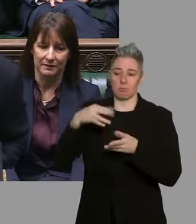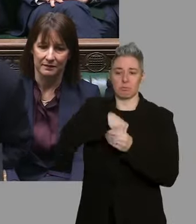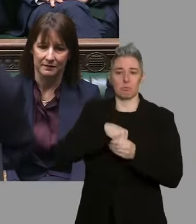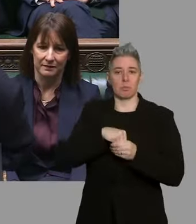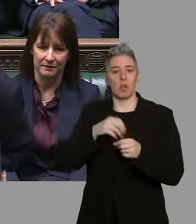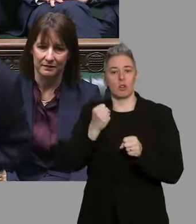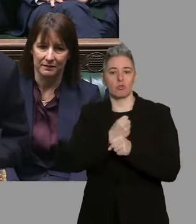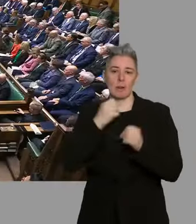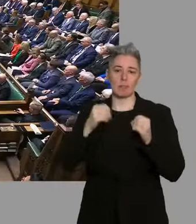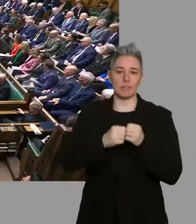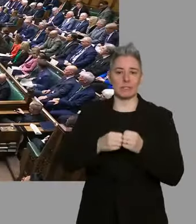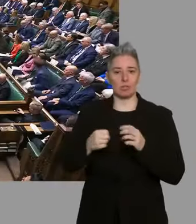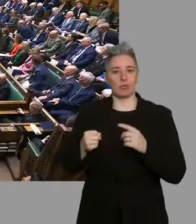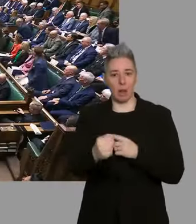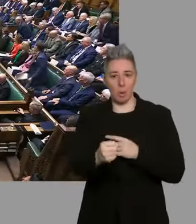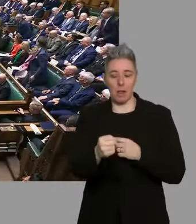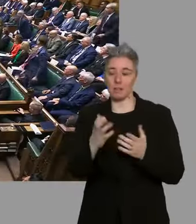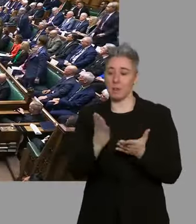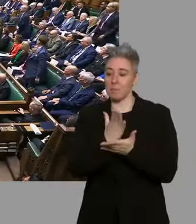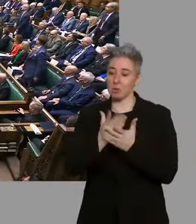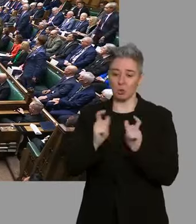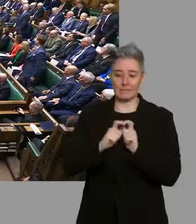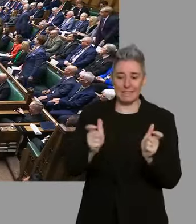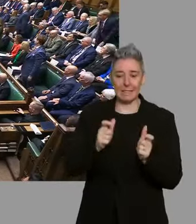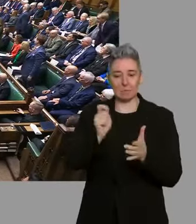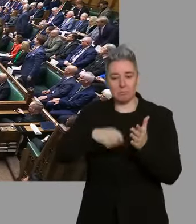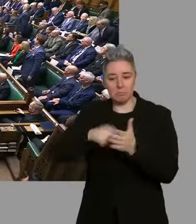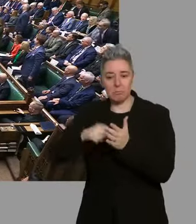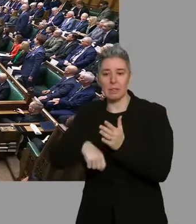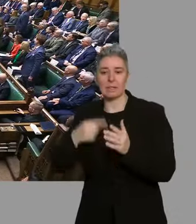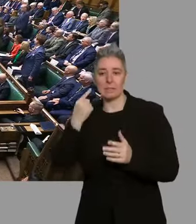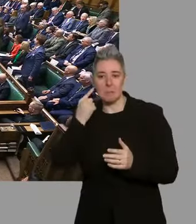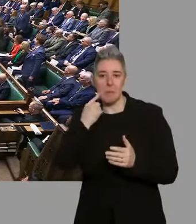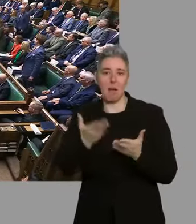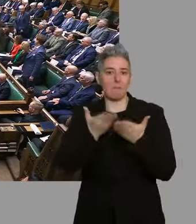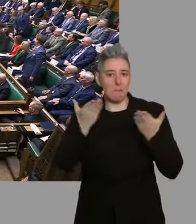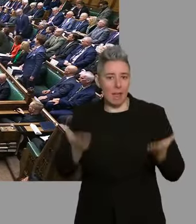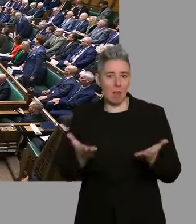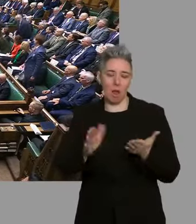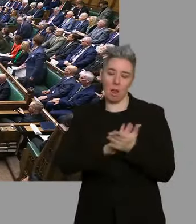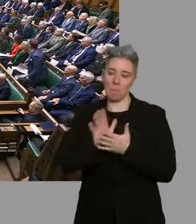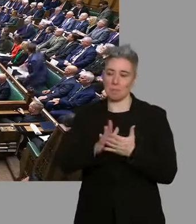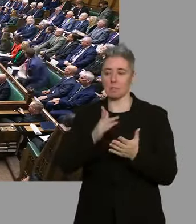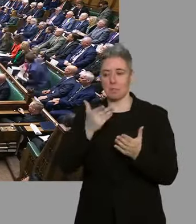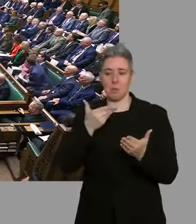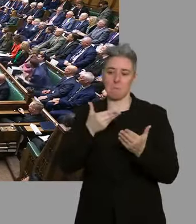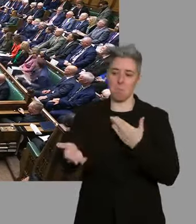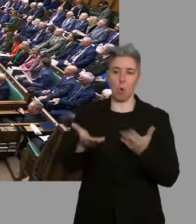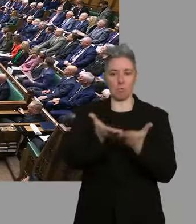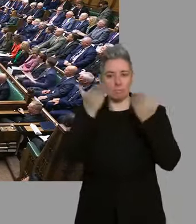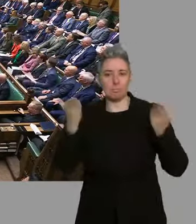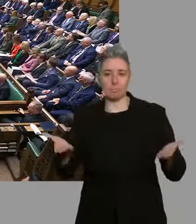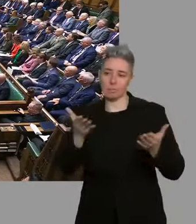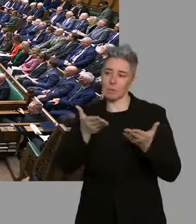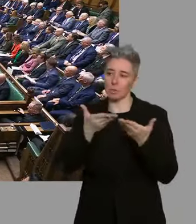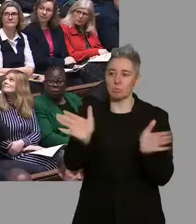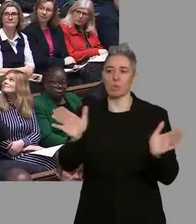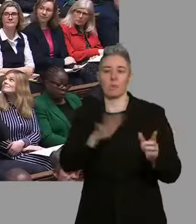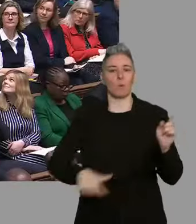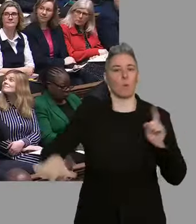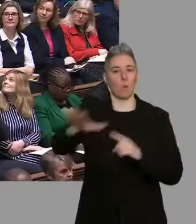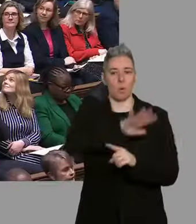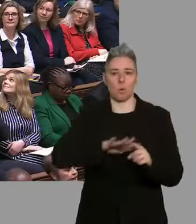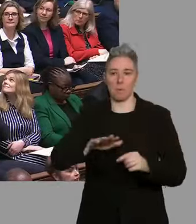including in his constituency. Nashaba Khan. Thank you, Mr Speaker. I recently visited Mid-Kent College, which serves